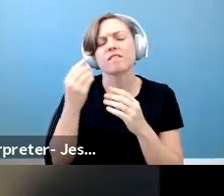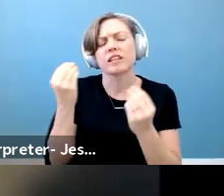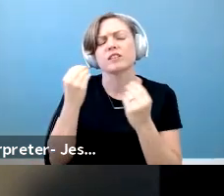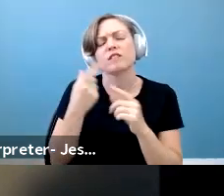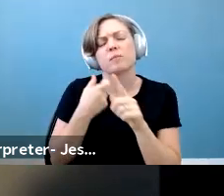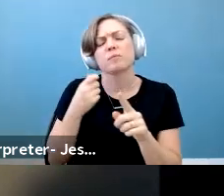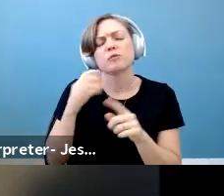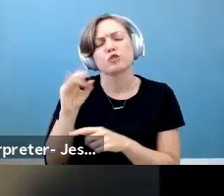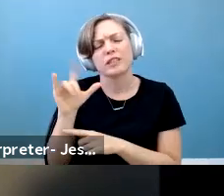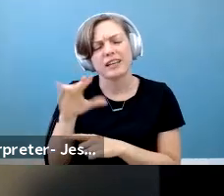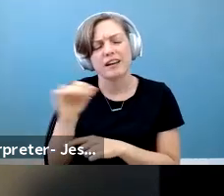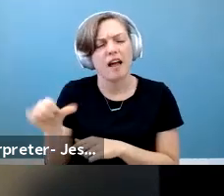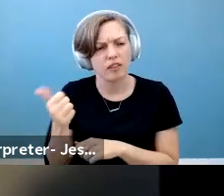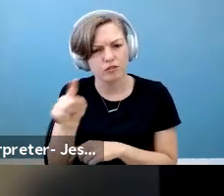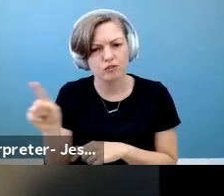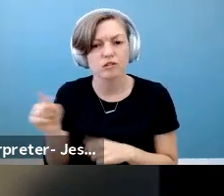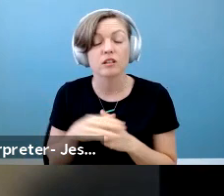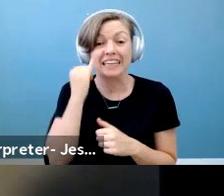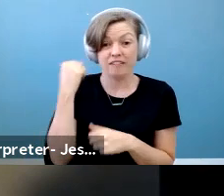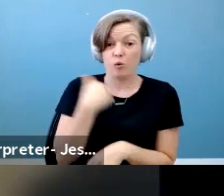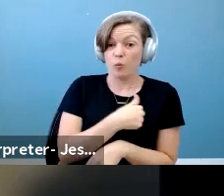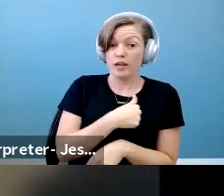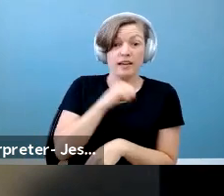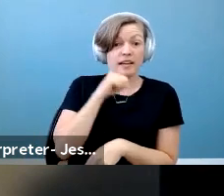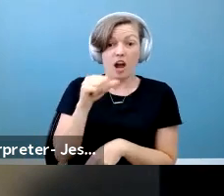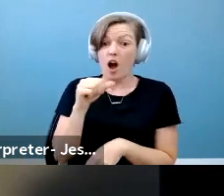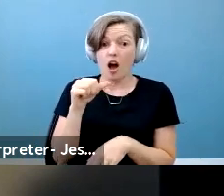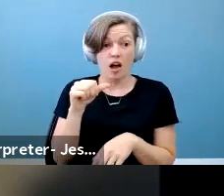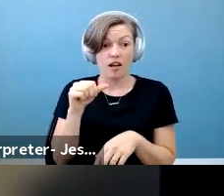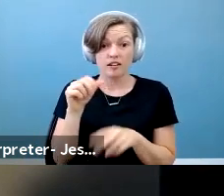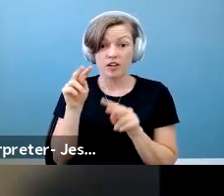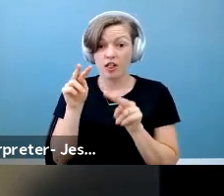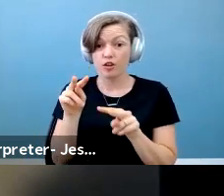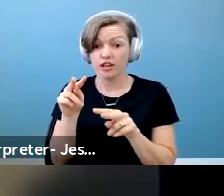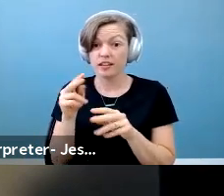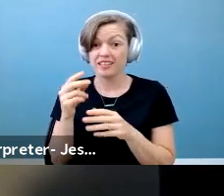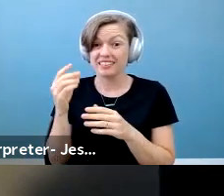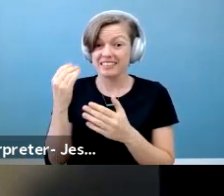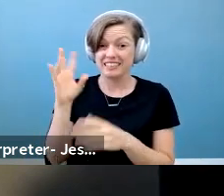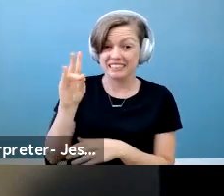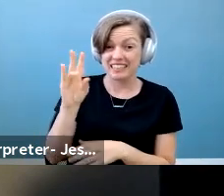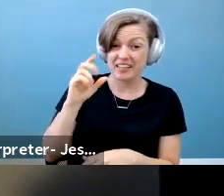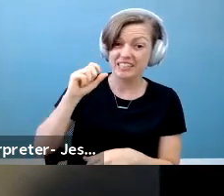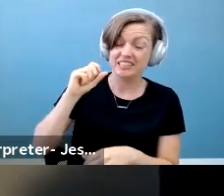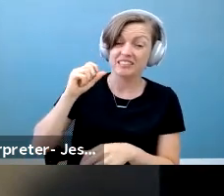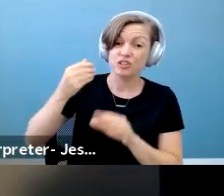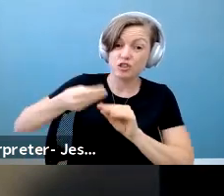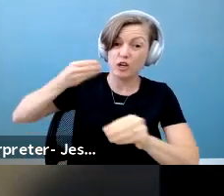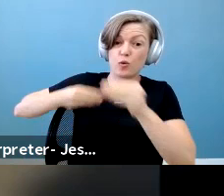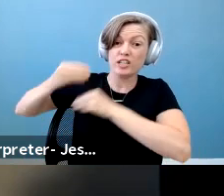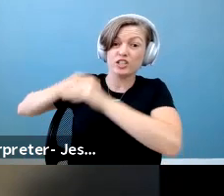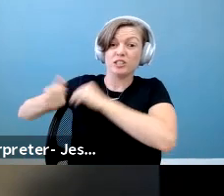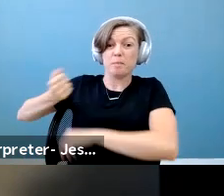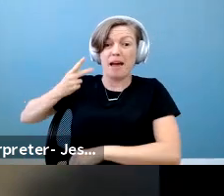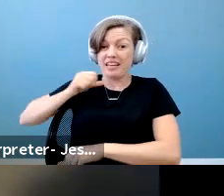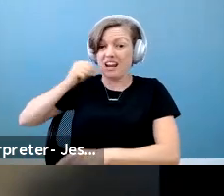is that if we are not looking 7 generations back and learning lessons about how that's impacted where we are